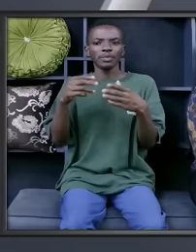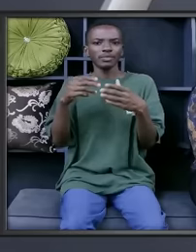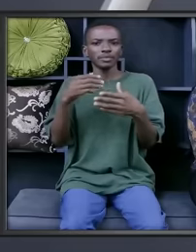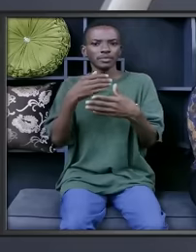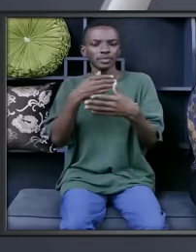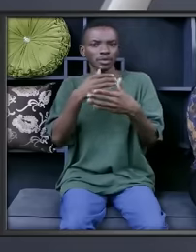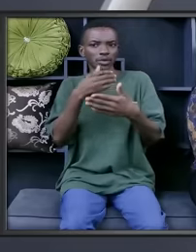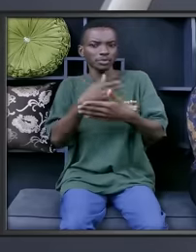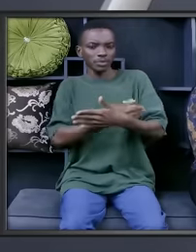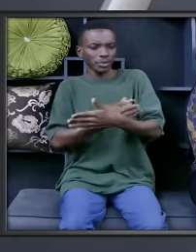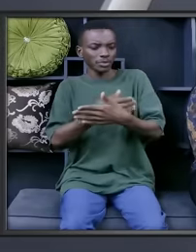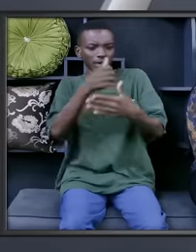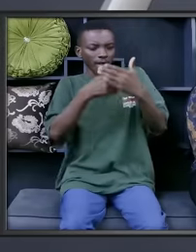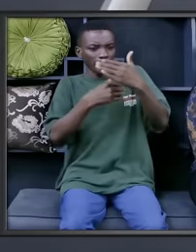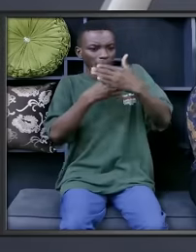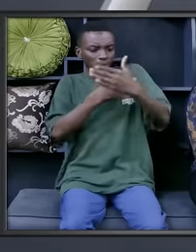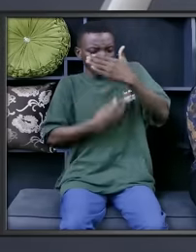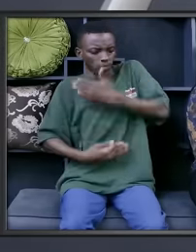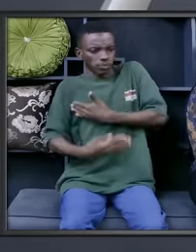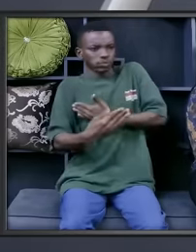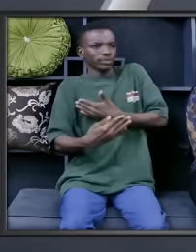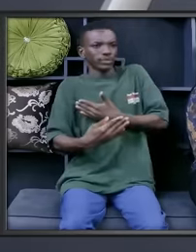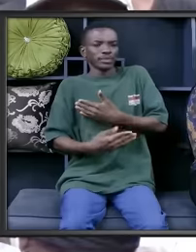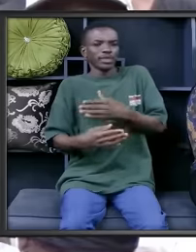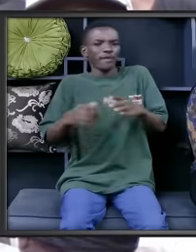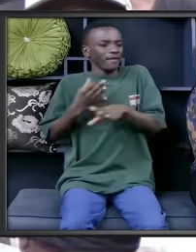belly. The picture of the.